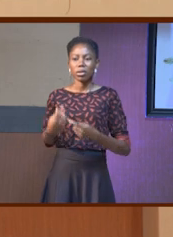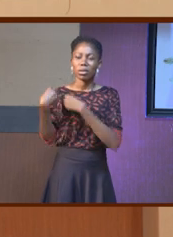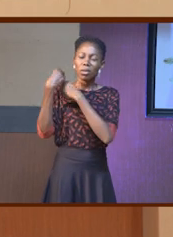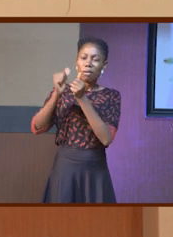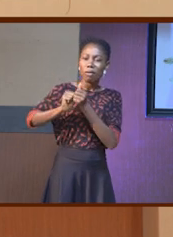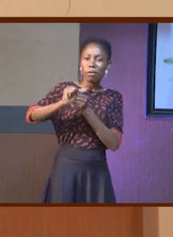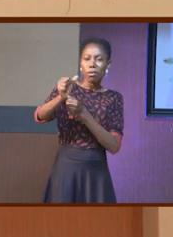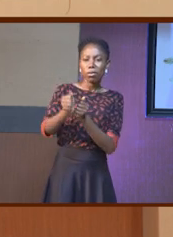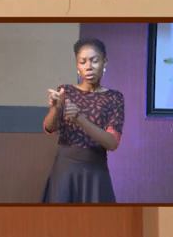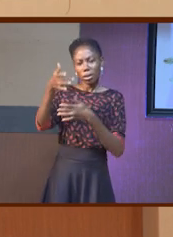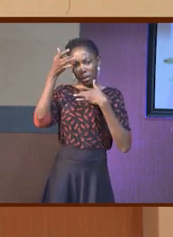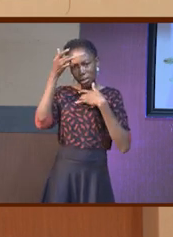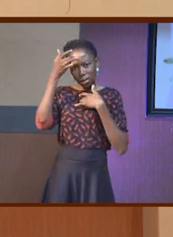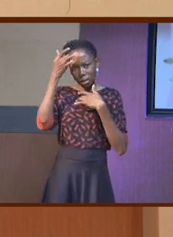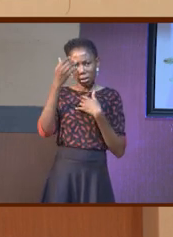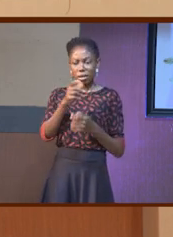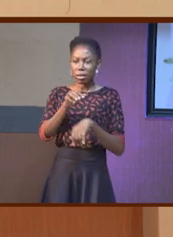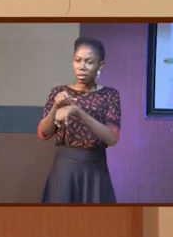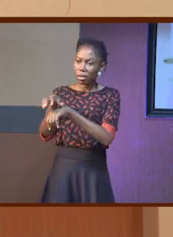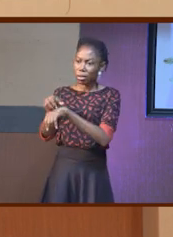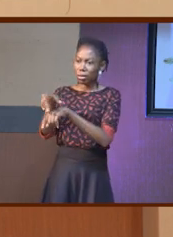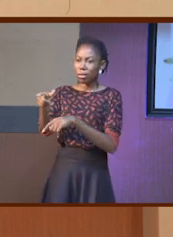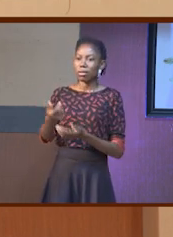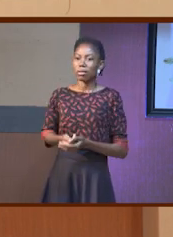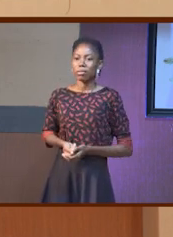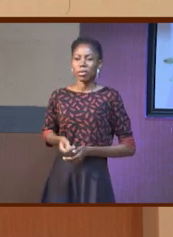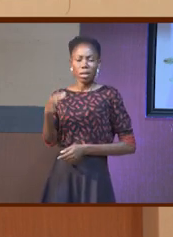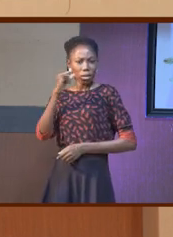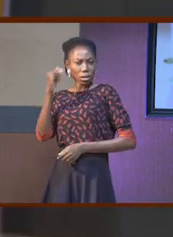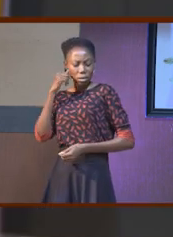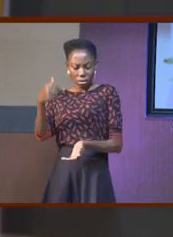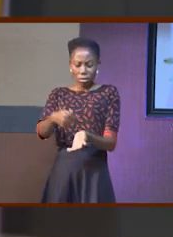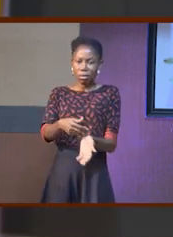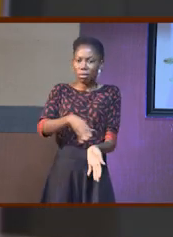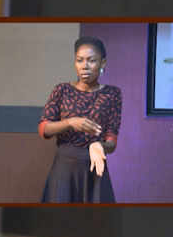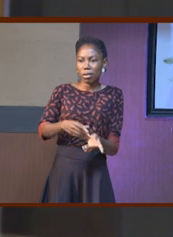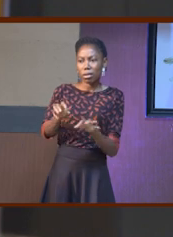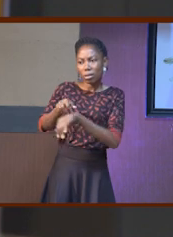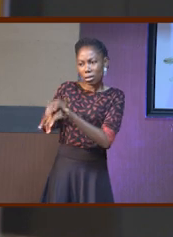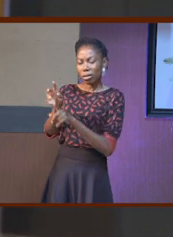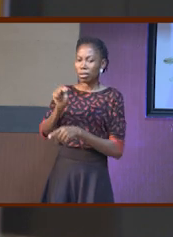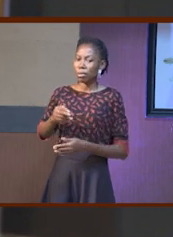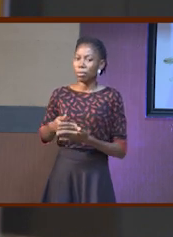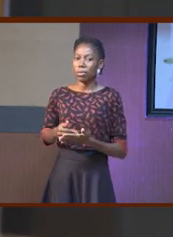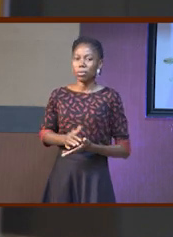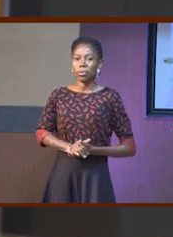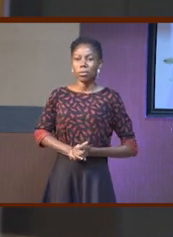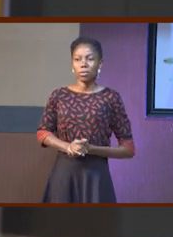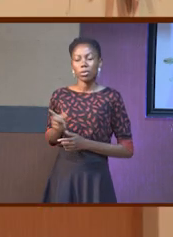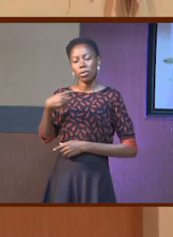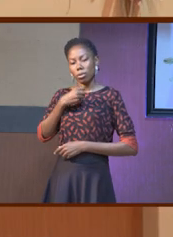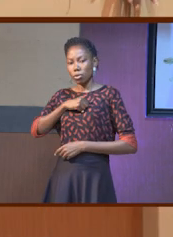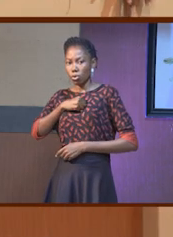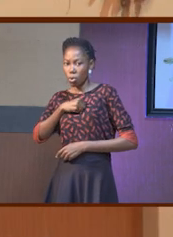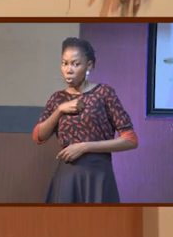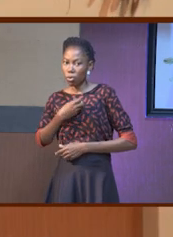yesterday with my health. And I sent you everything. I just collected drip. I sent you all the videos, everything. I'm sorry about